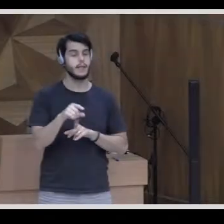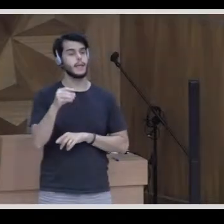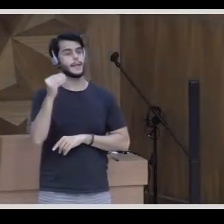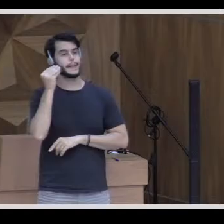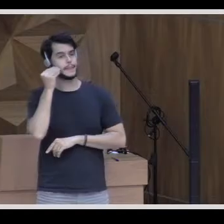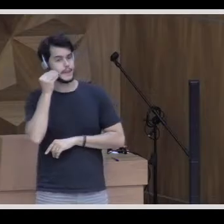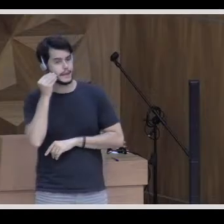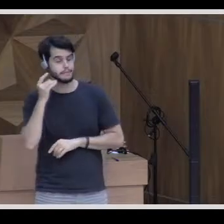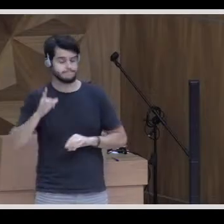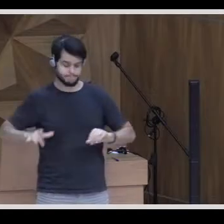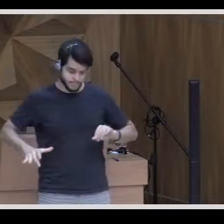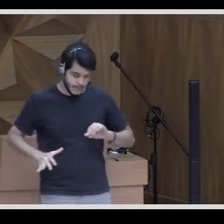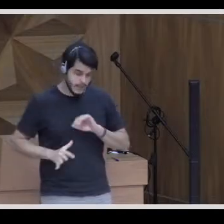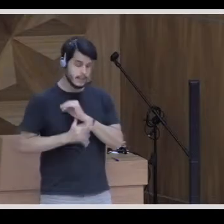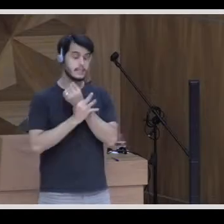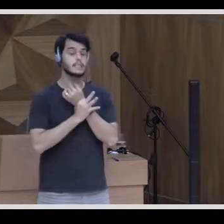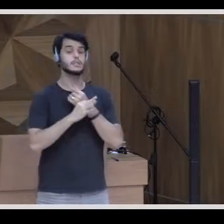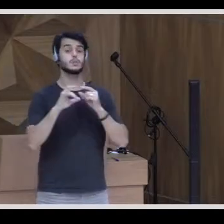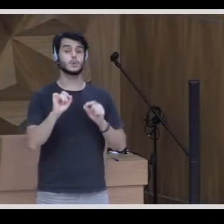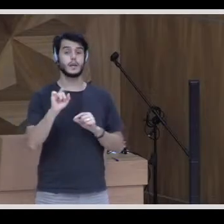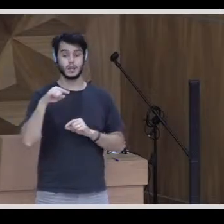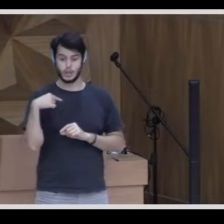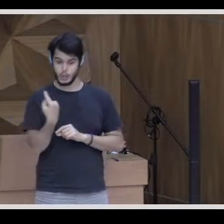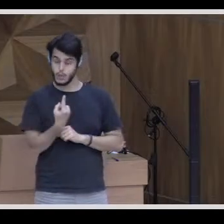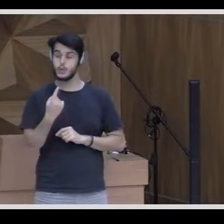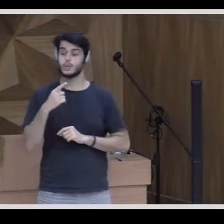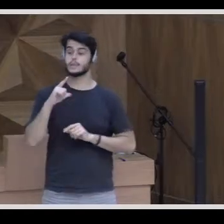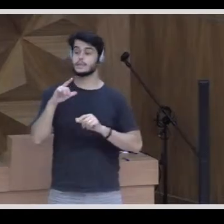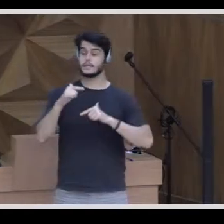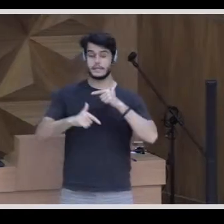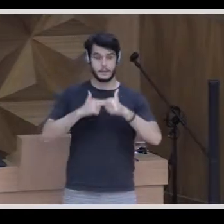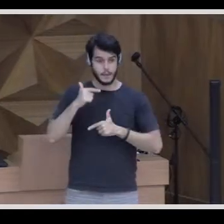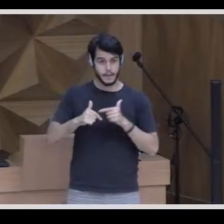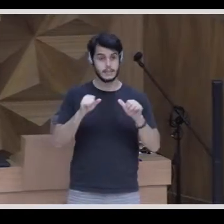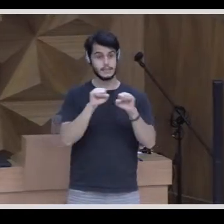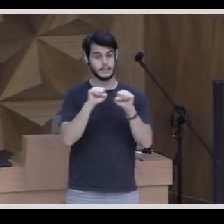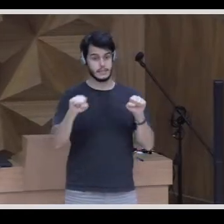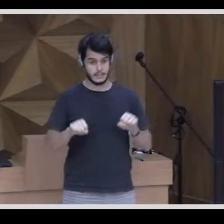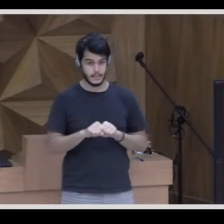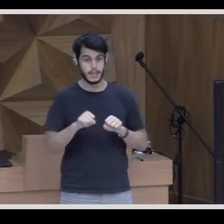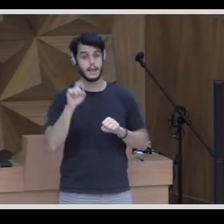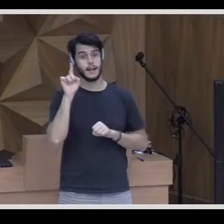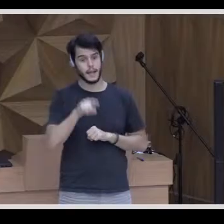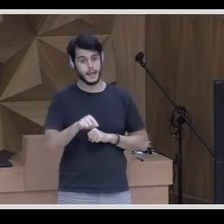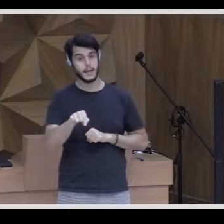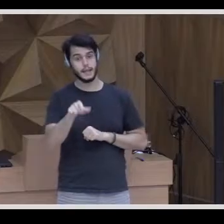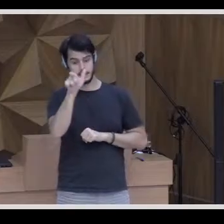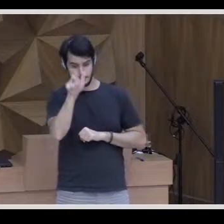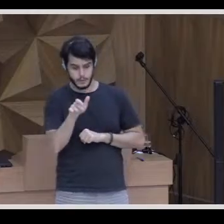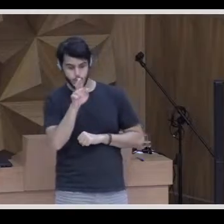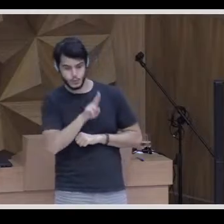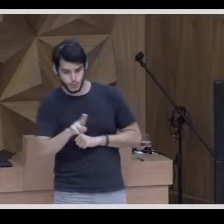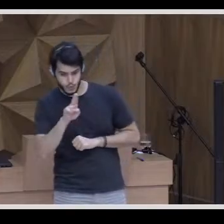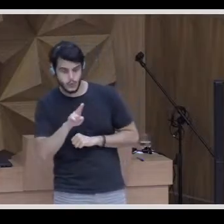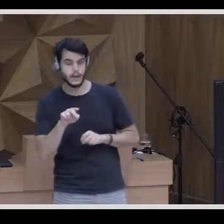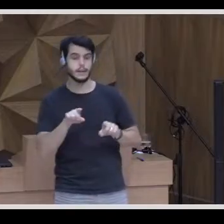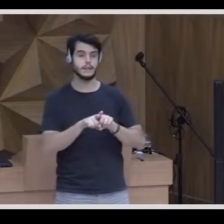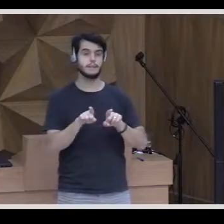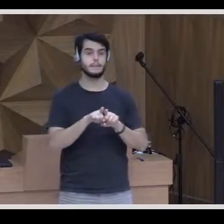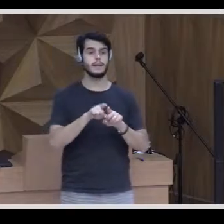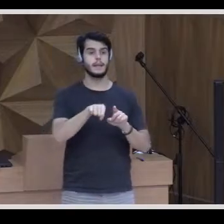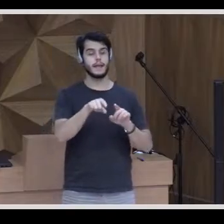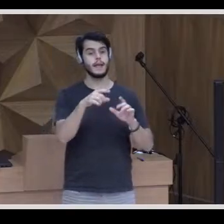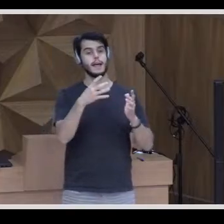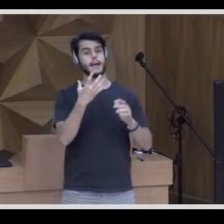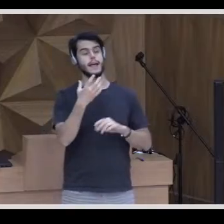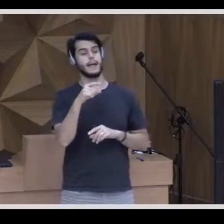dealing with systems, we treated both the users, the interface, and the interaction with the same level of rigor as we do perhaps